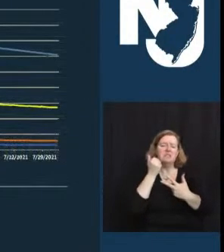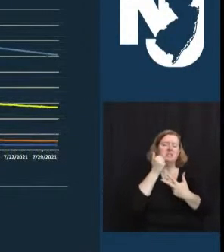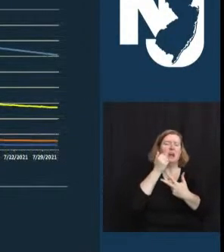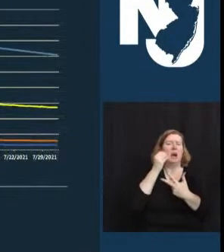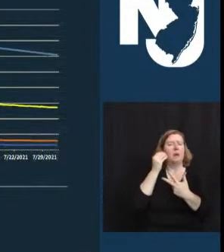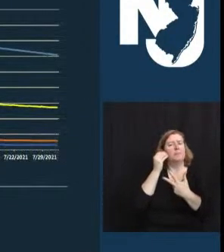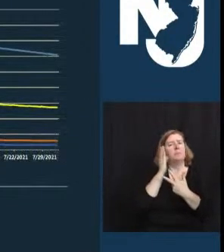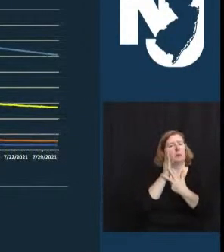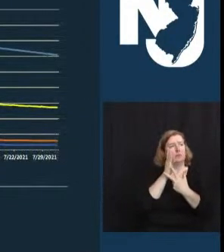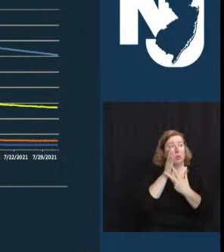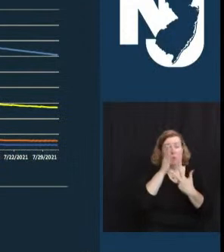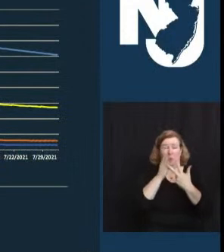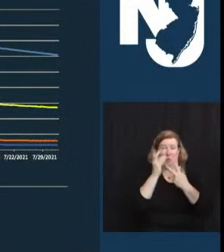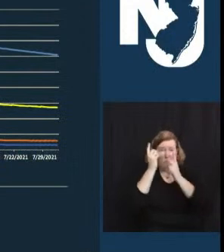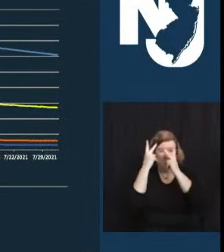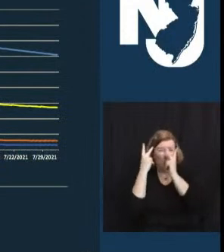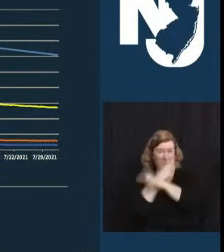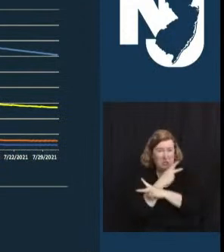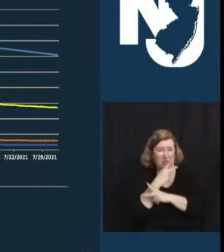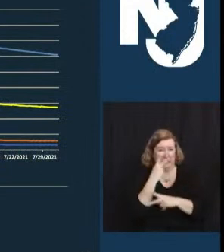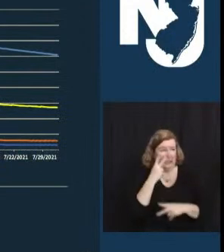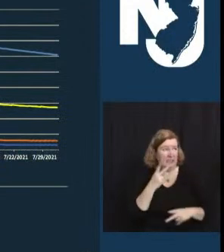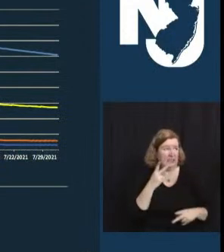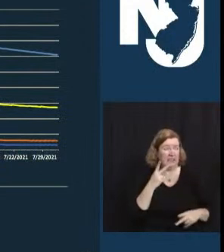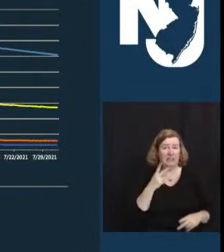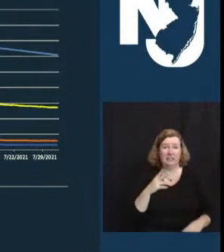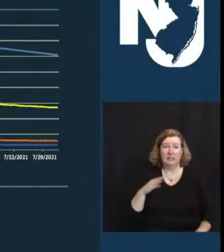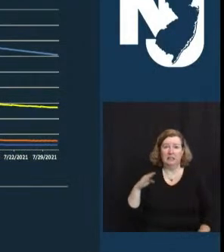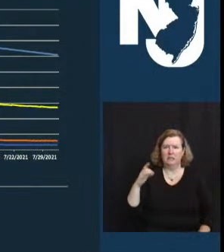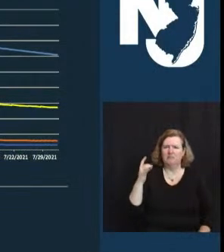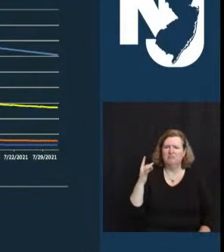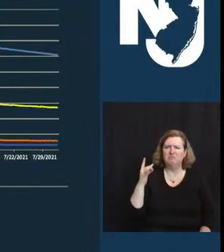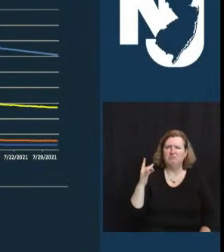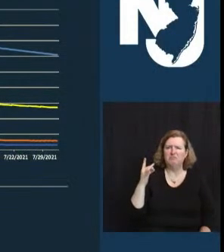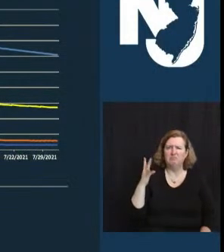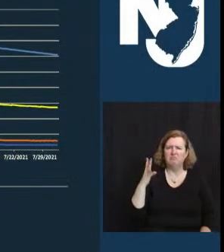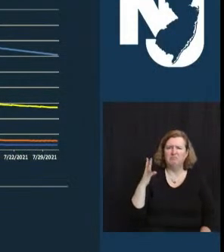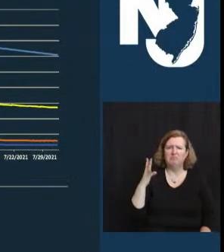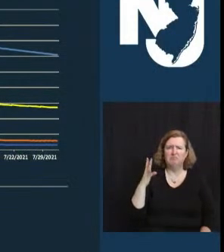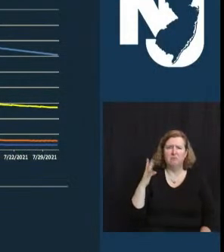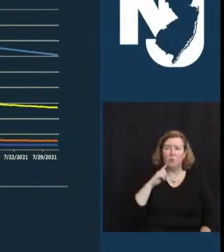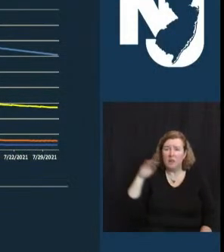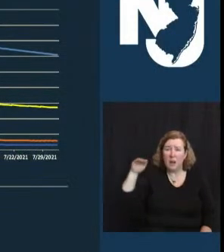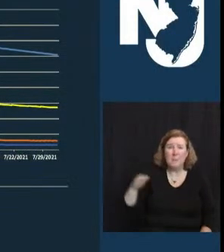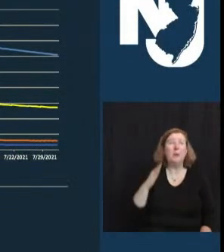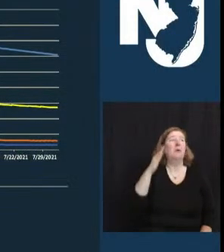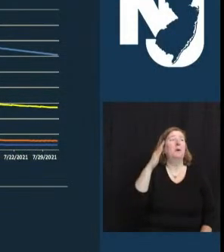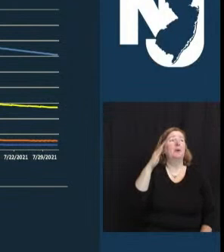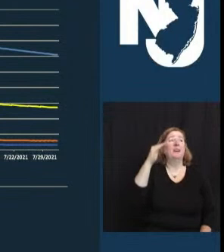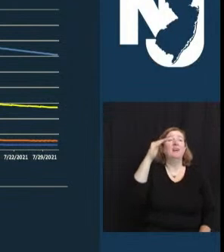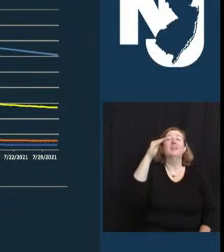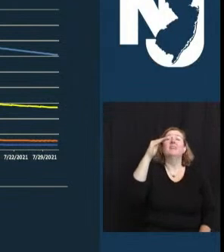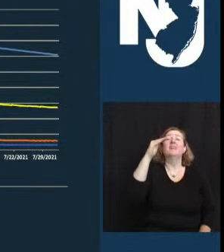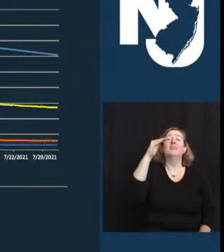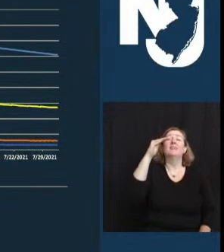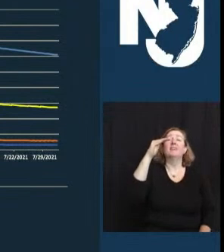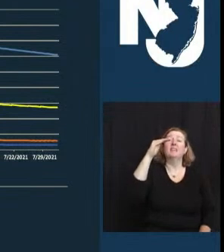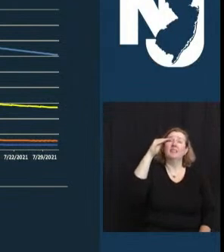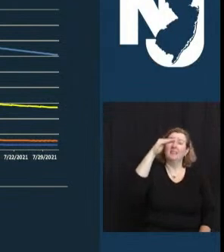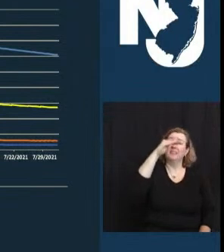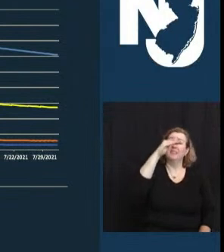scenario, and this is the one that I think is one that troubles realistically all of us, and I know it does